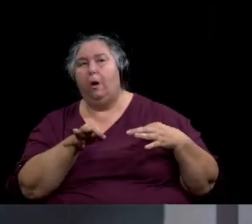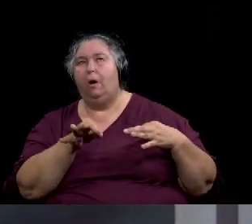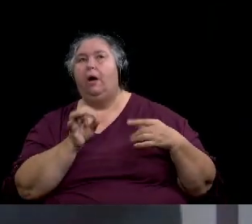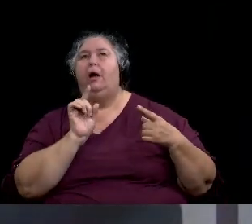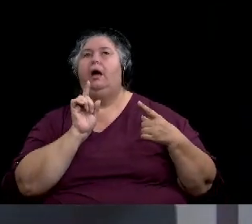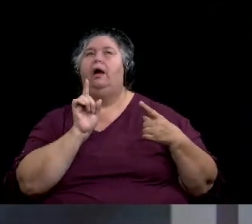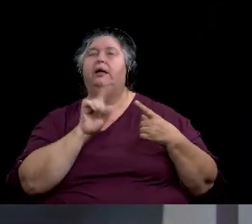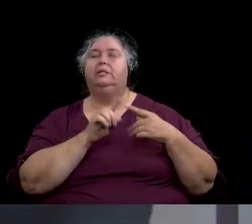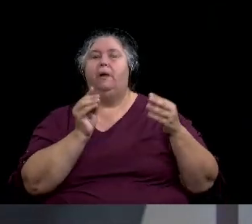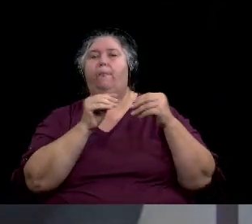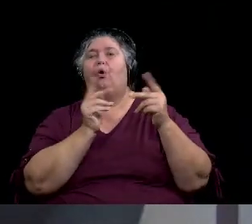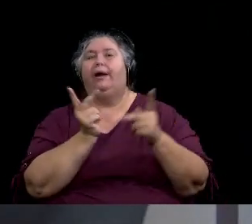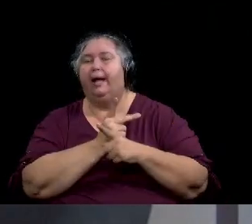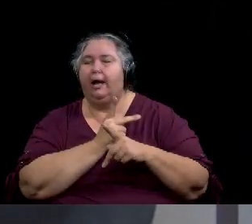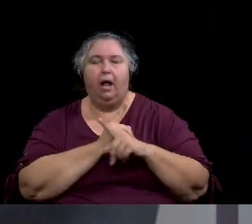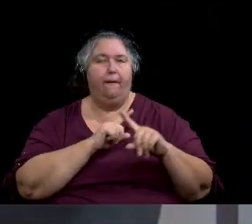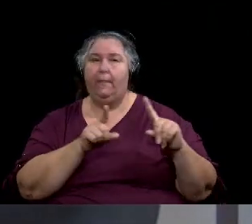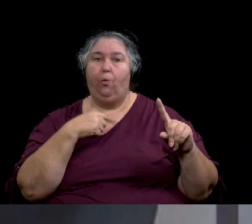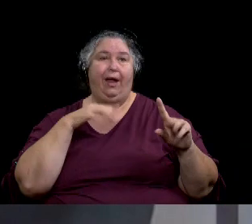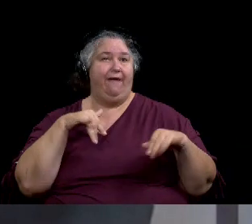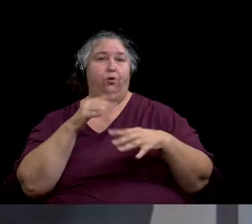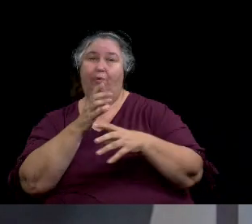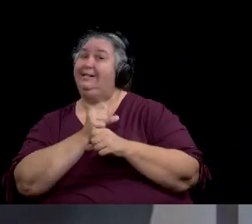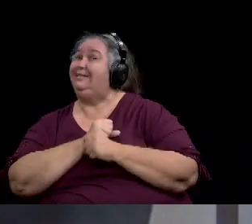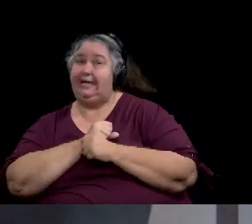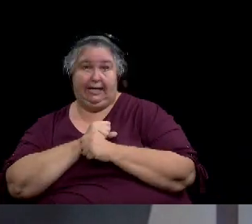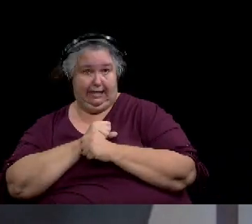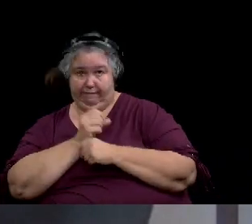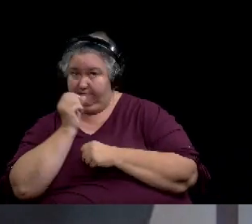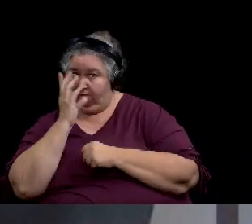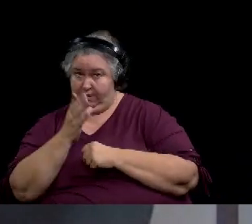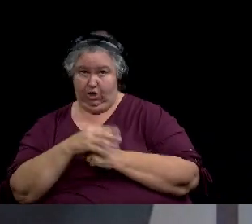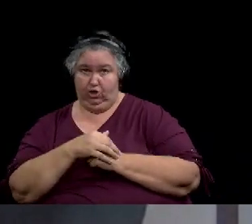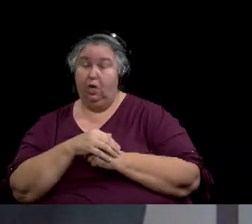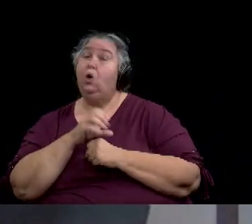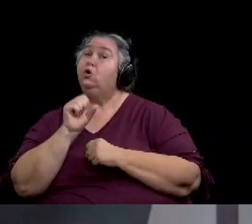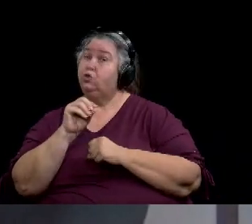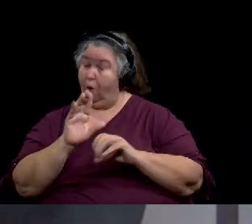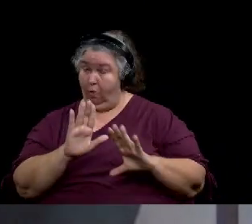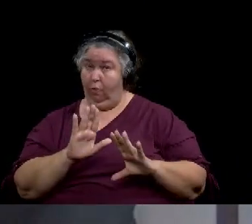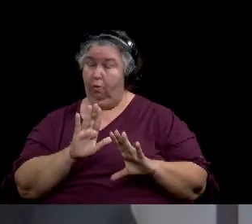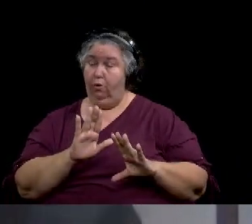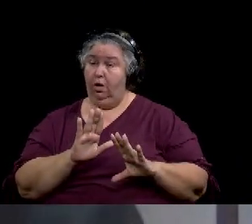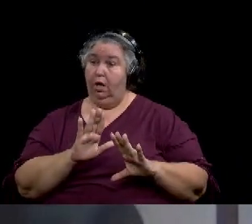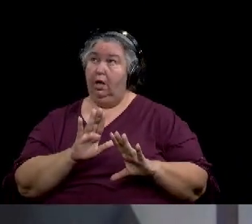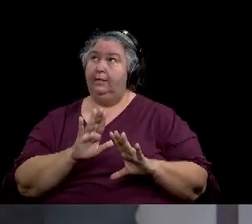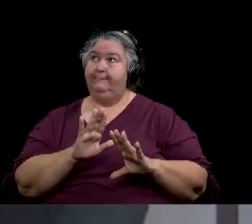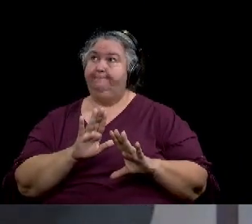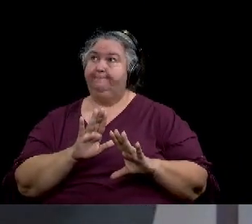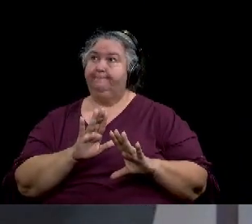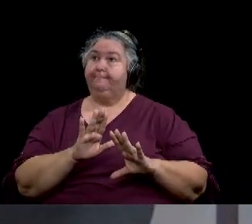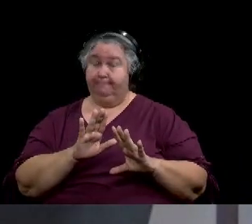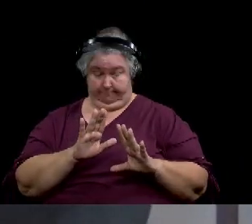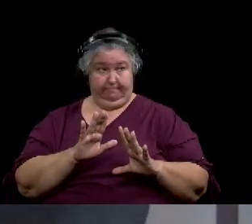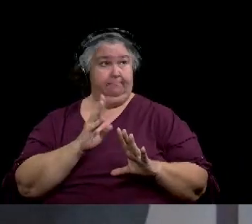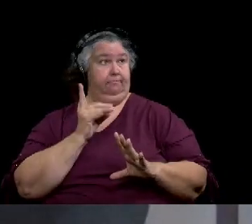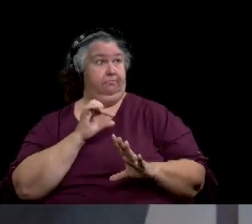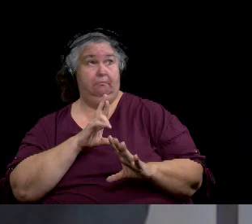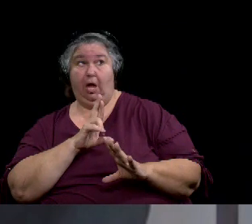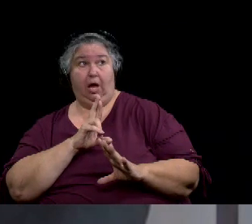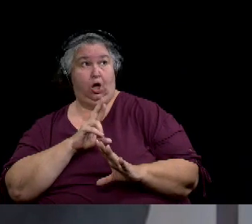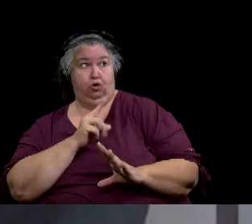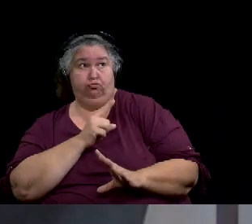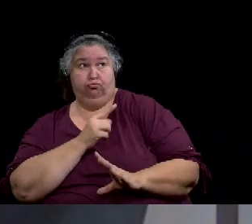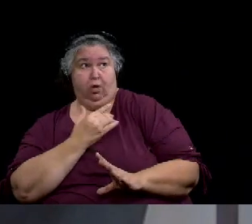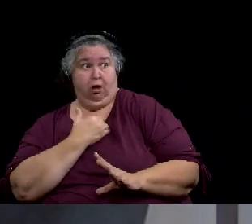further calculations, but we haven't received anything yet. So I guess, and Mayor, unless you have